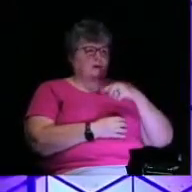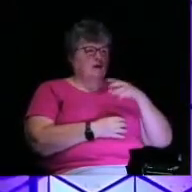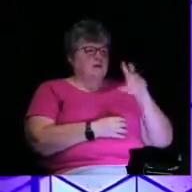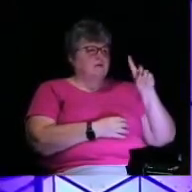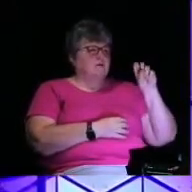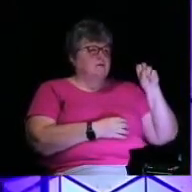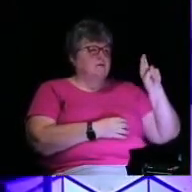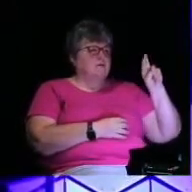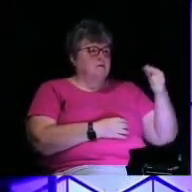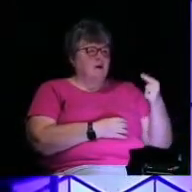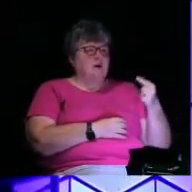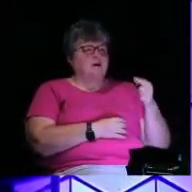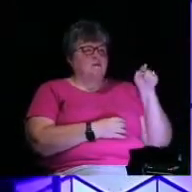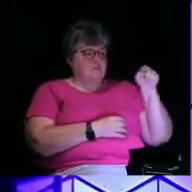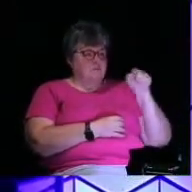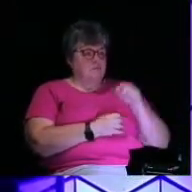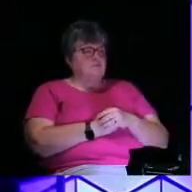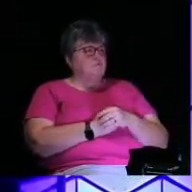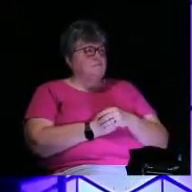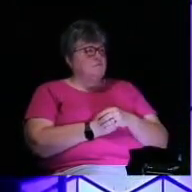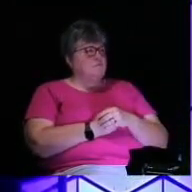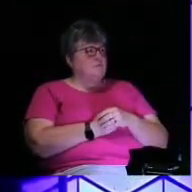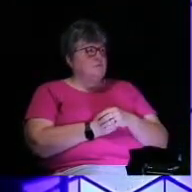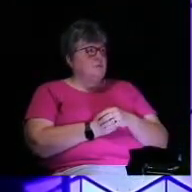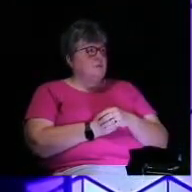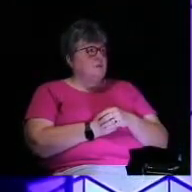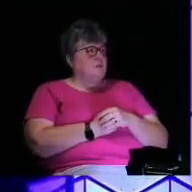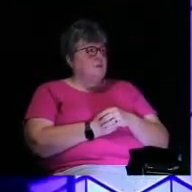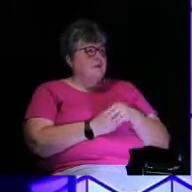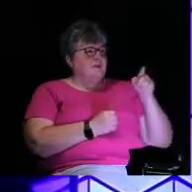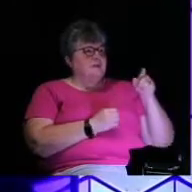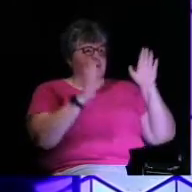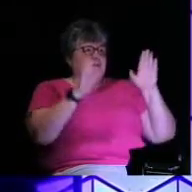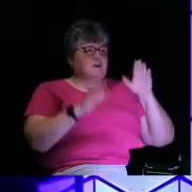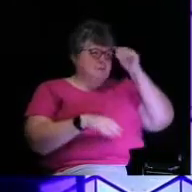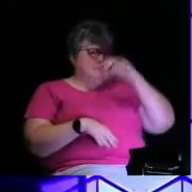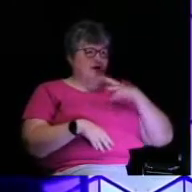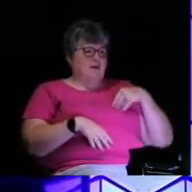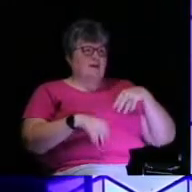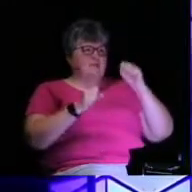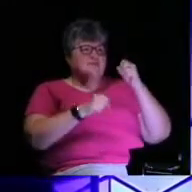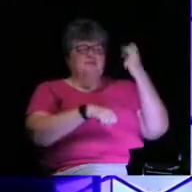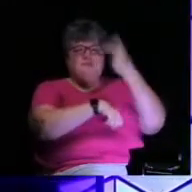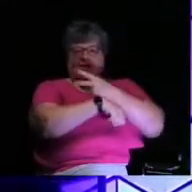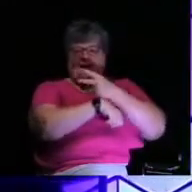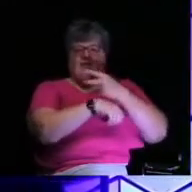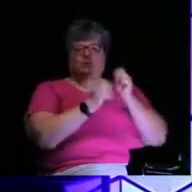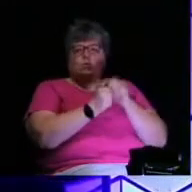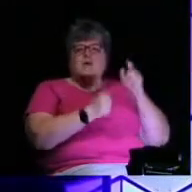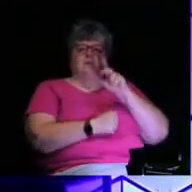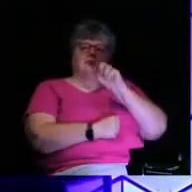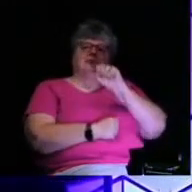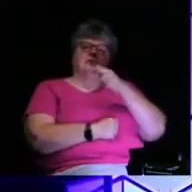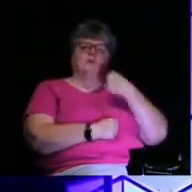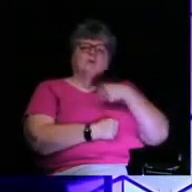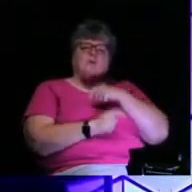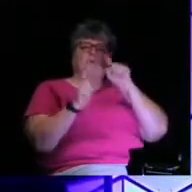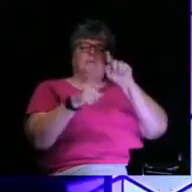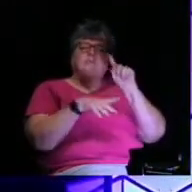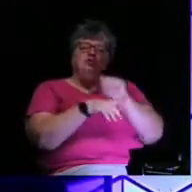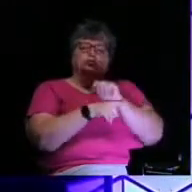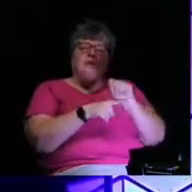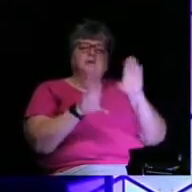Doug Paget, and Doug, Doug's an amazing man. I spent 2 days with Doug this week. We went down to Colorado Springs and got some training for doing